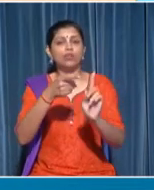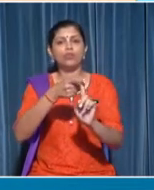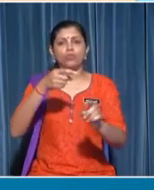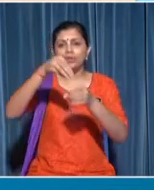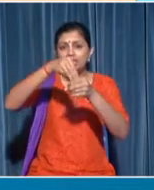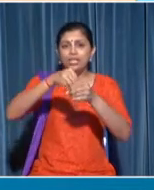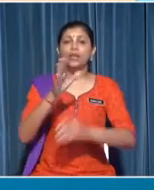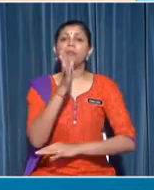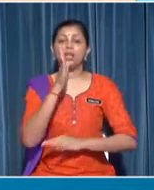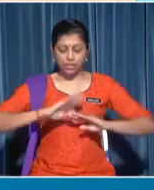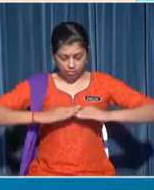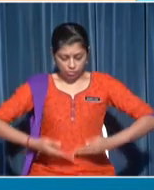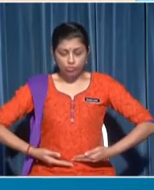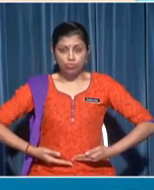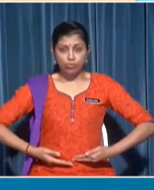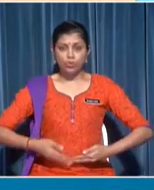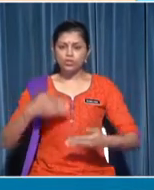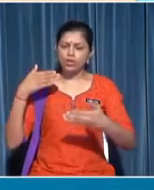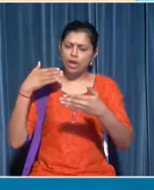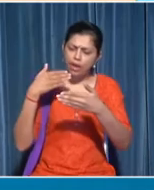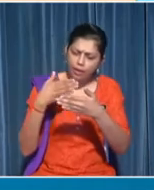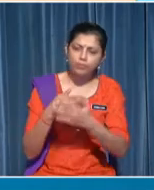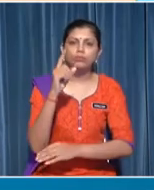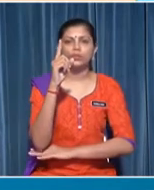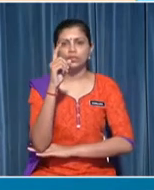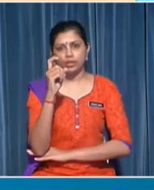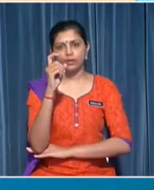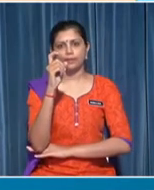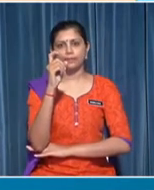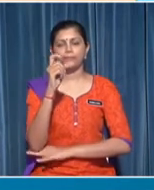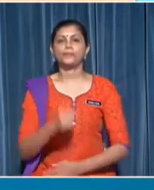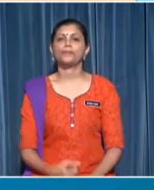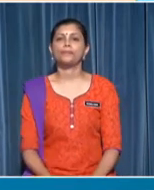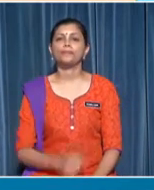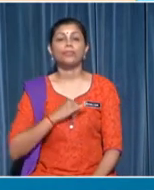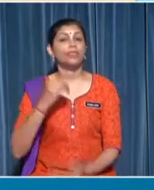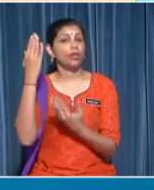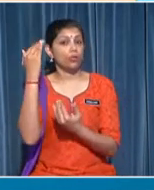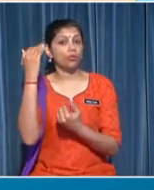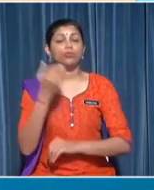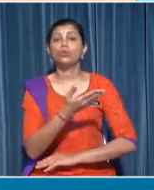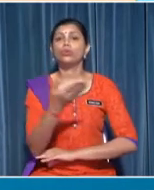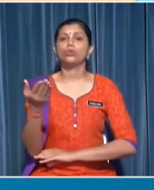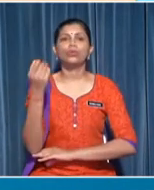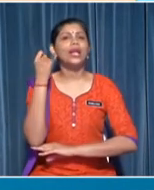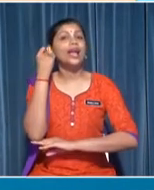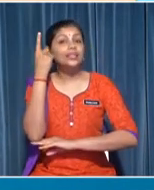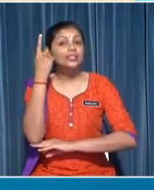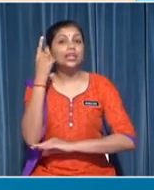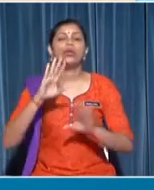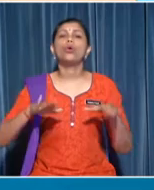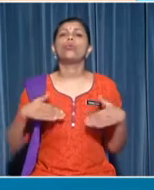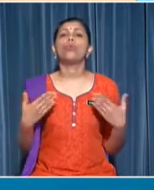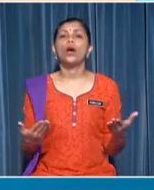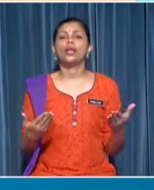womb, right until the day we die. So I hope you will understand why it